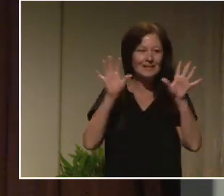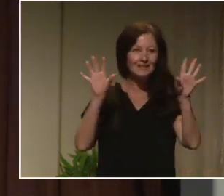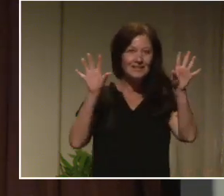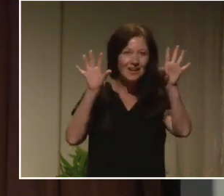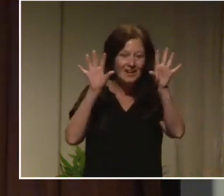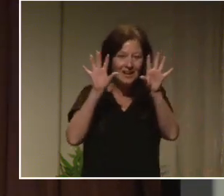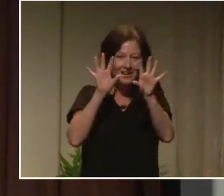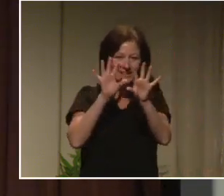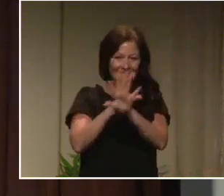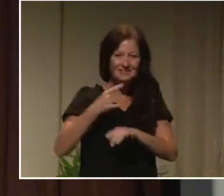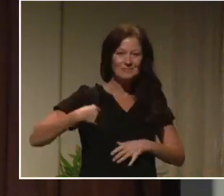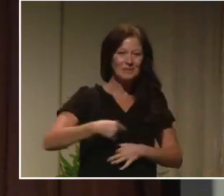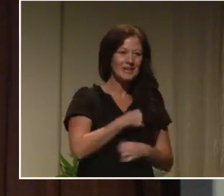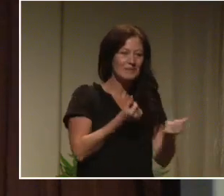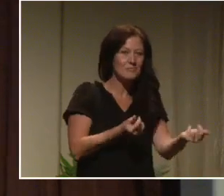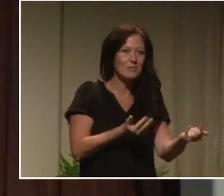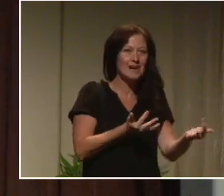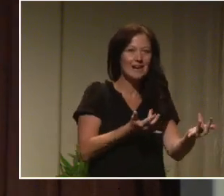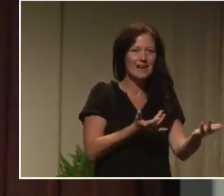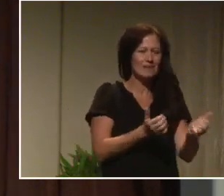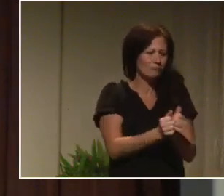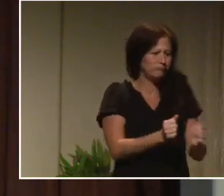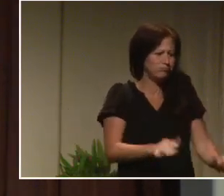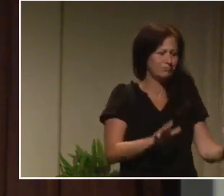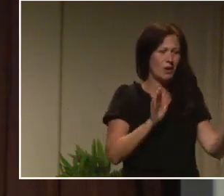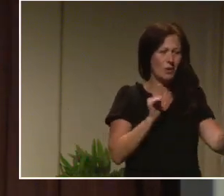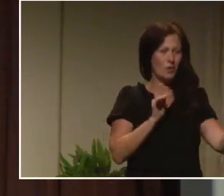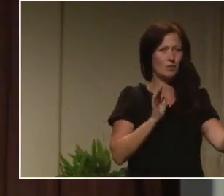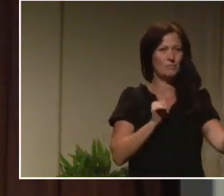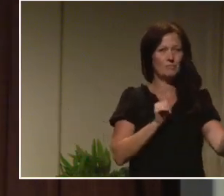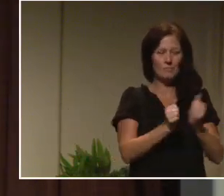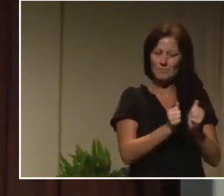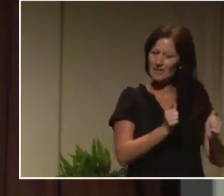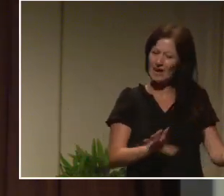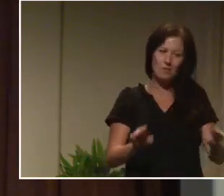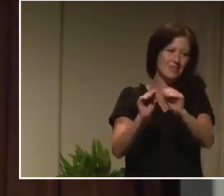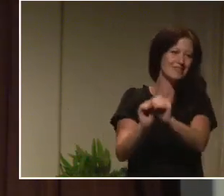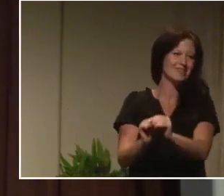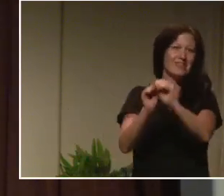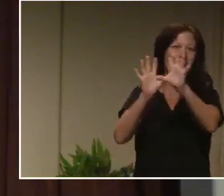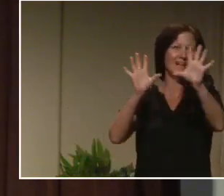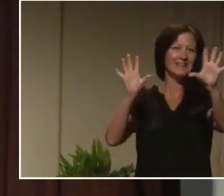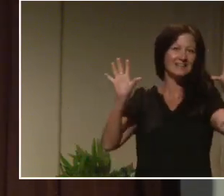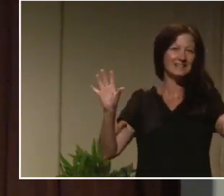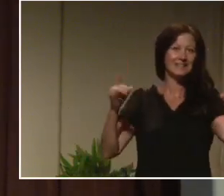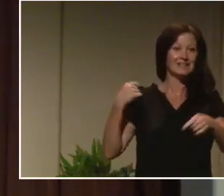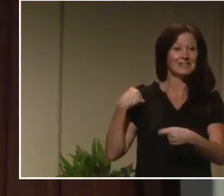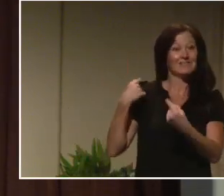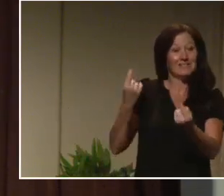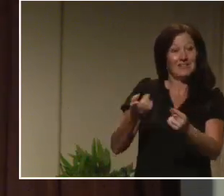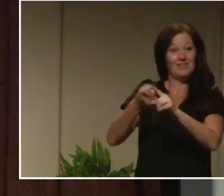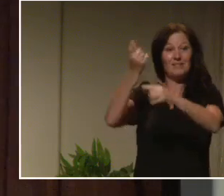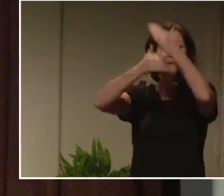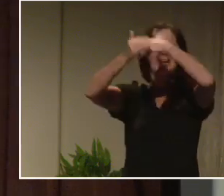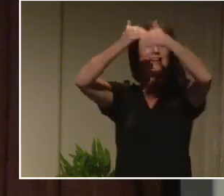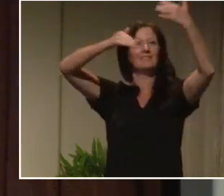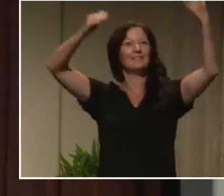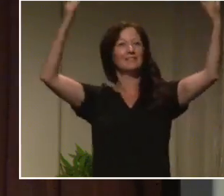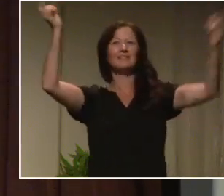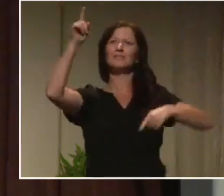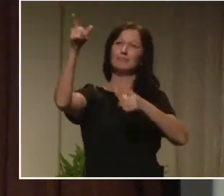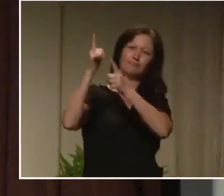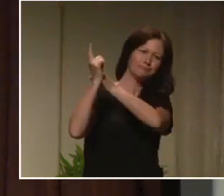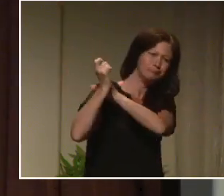We were waiting without hope and without light, till from heaven you came